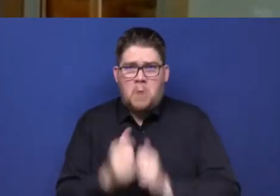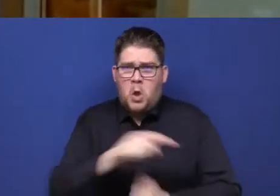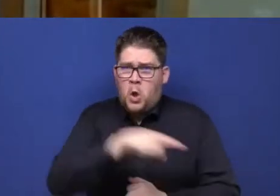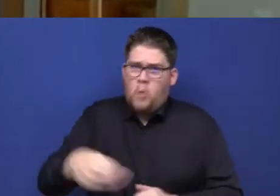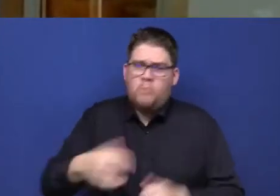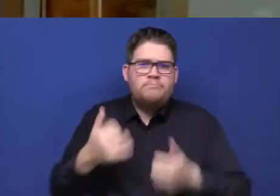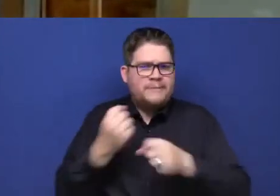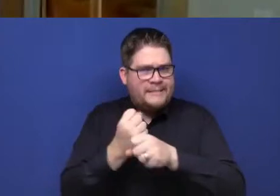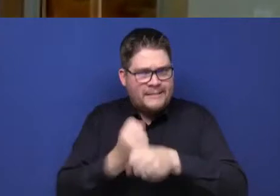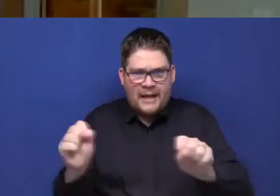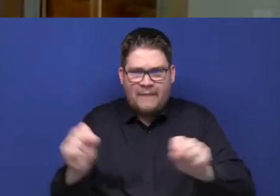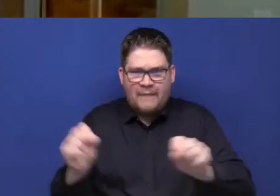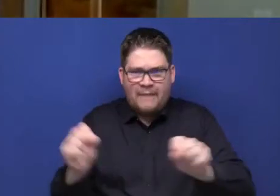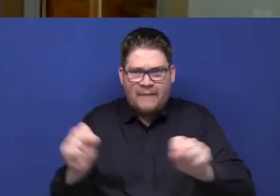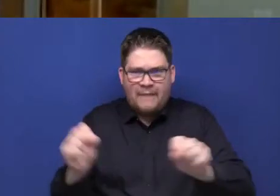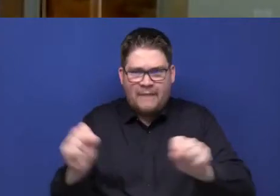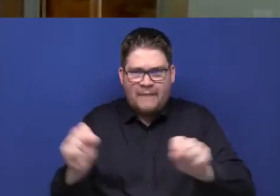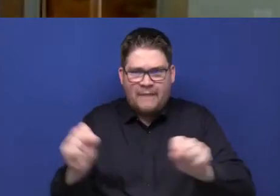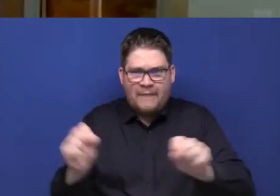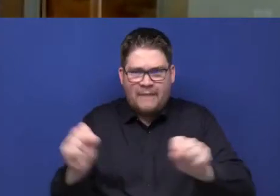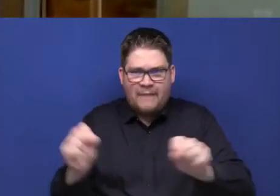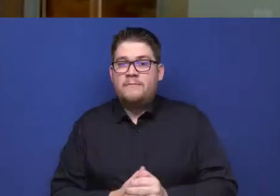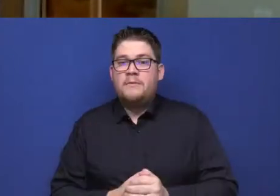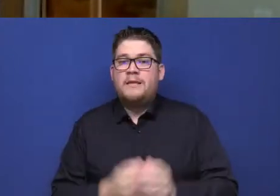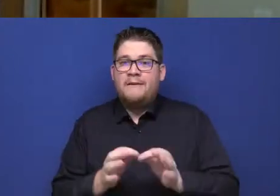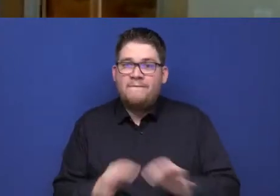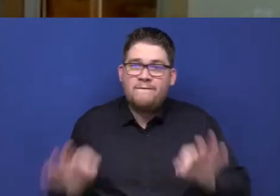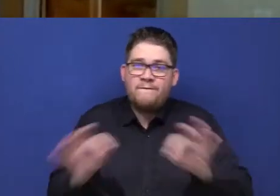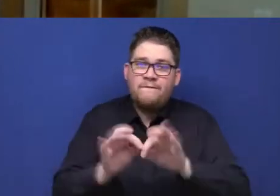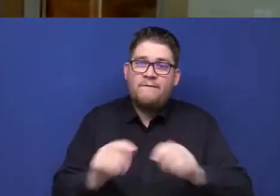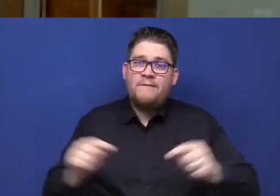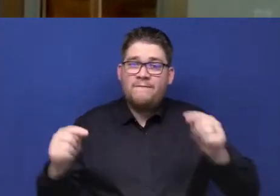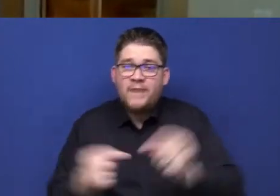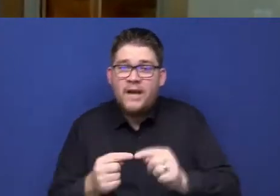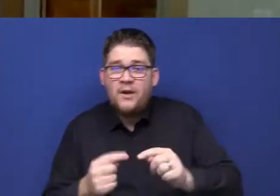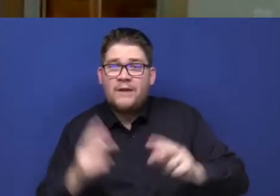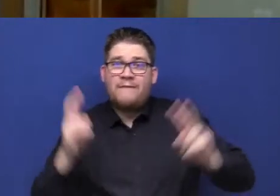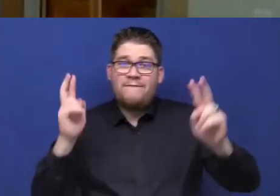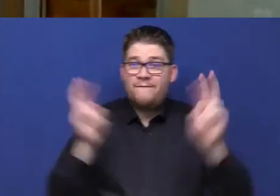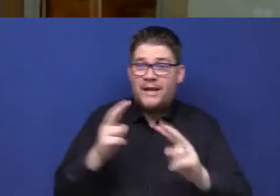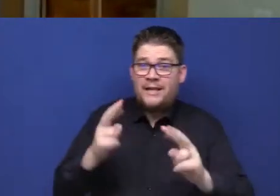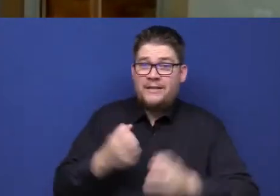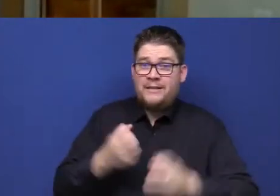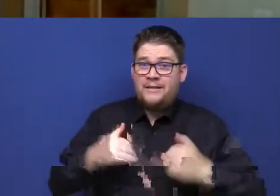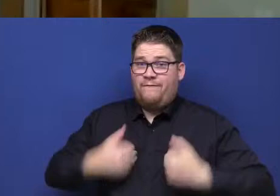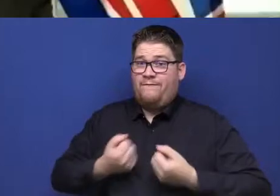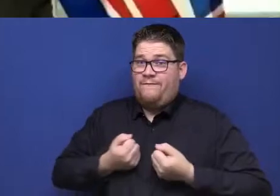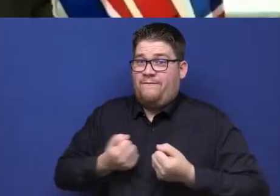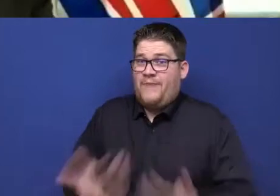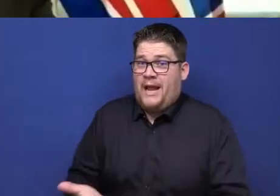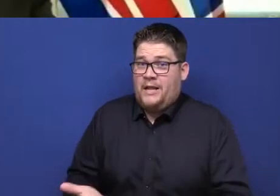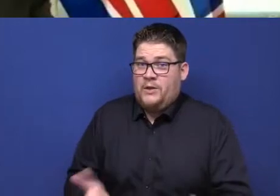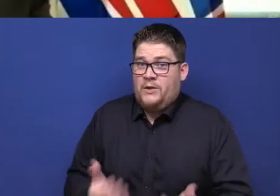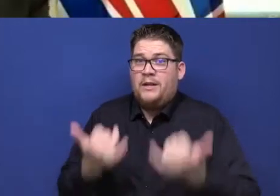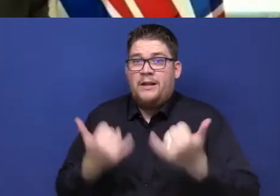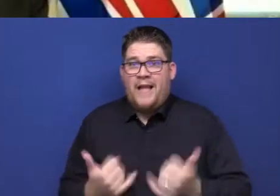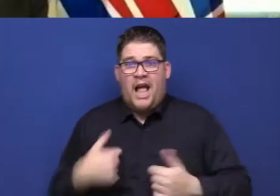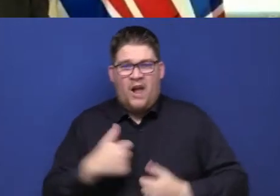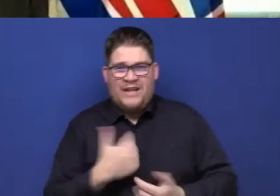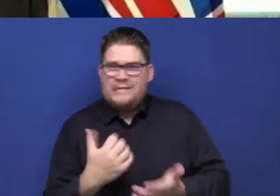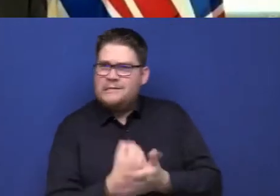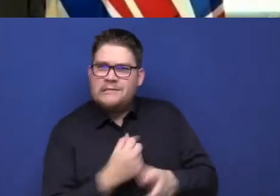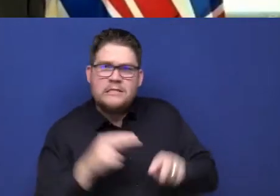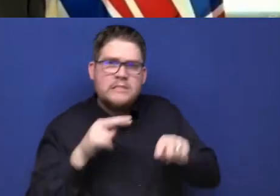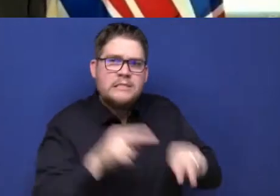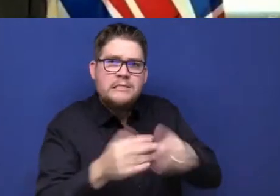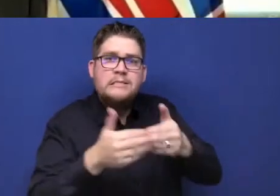follow-up? Thank you. This question is from Mr. Farnworth. If the team said to you, look, we need more money, we need